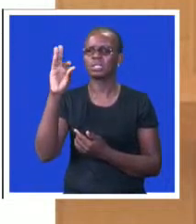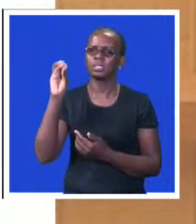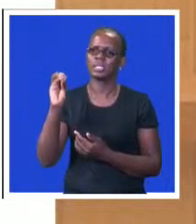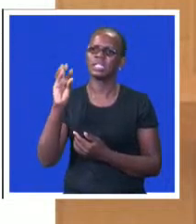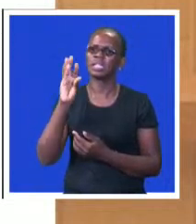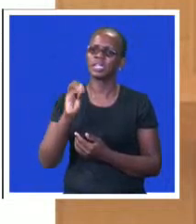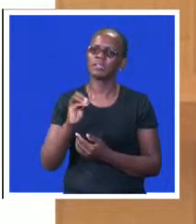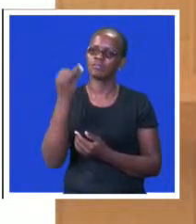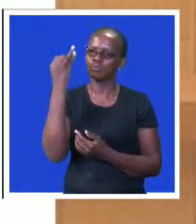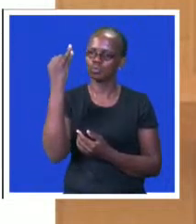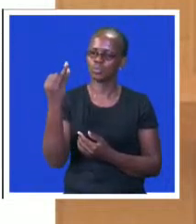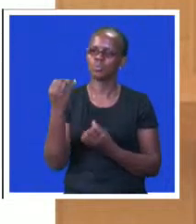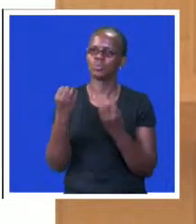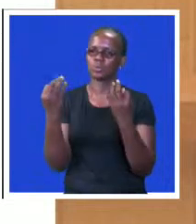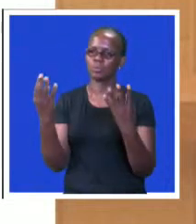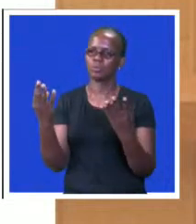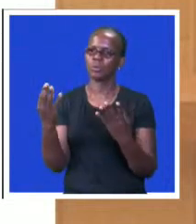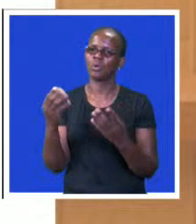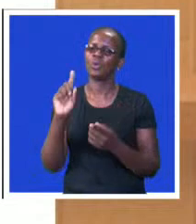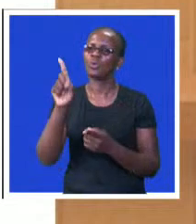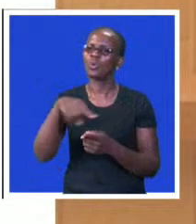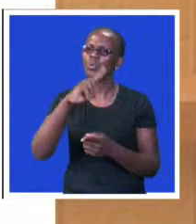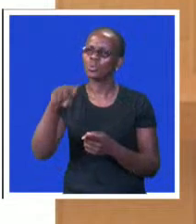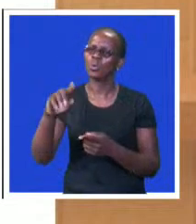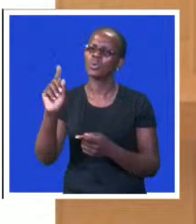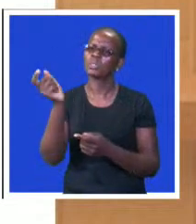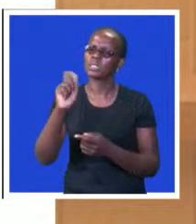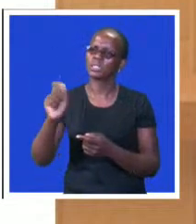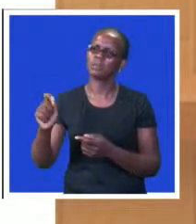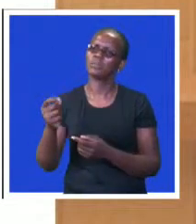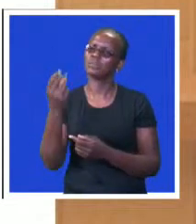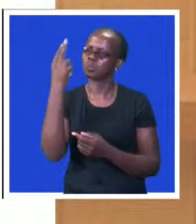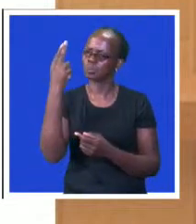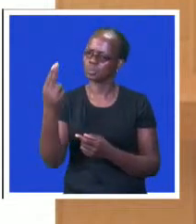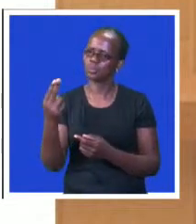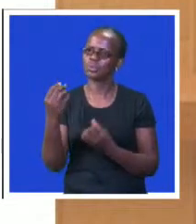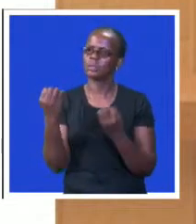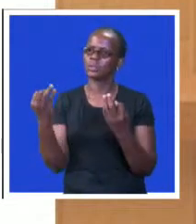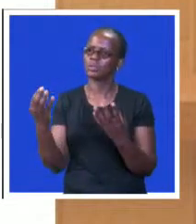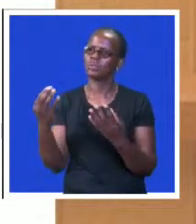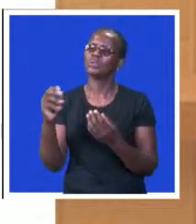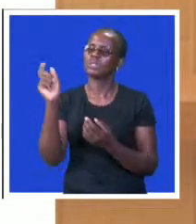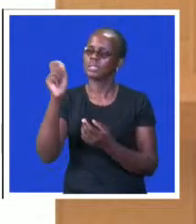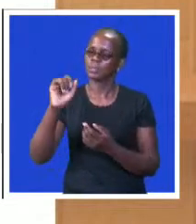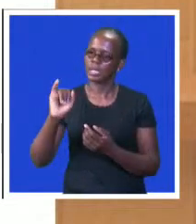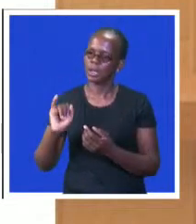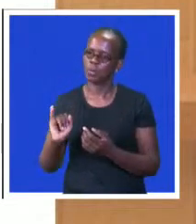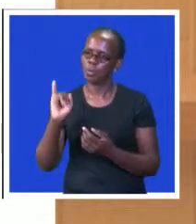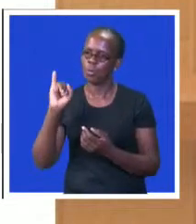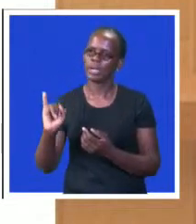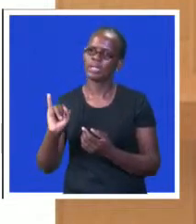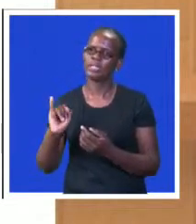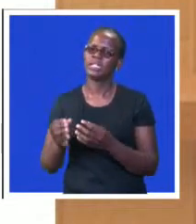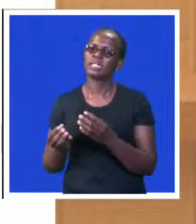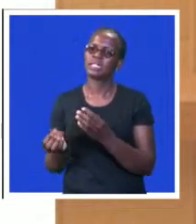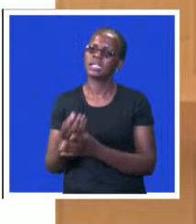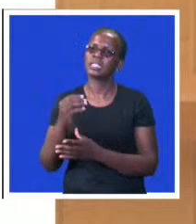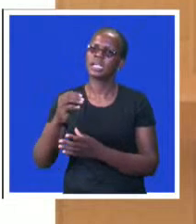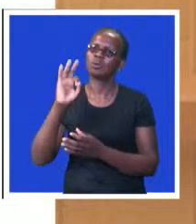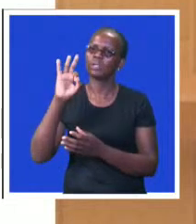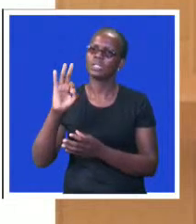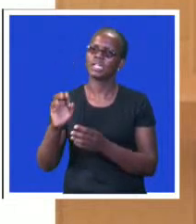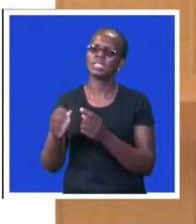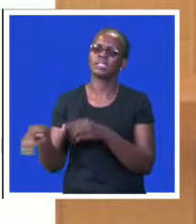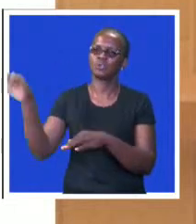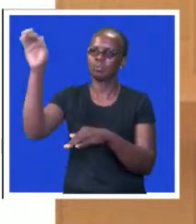3 to the tens of the emalangeni. Now we are going to be adding the last row of our